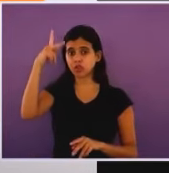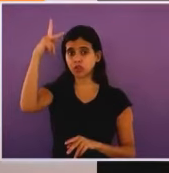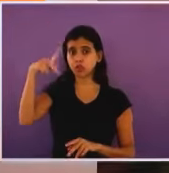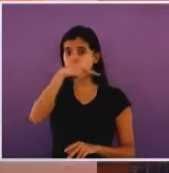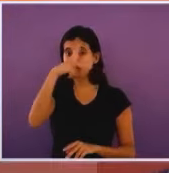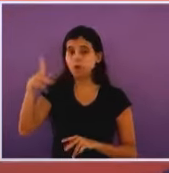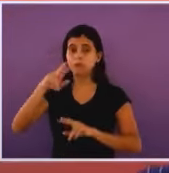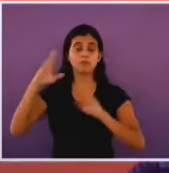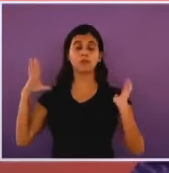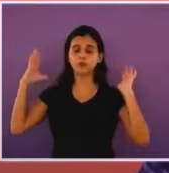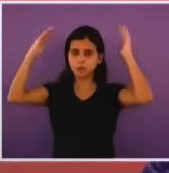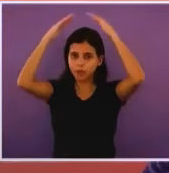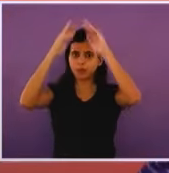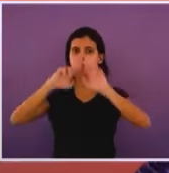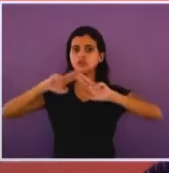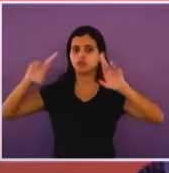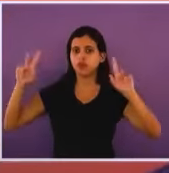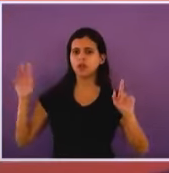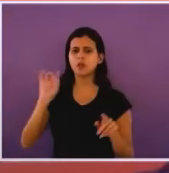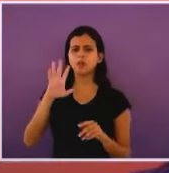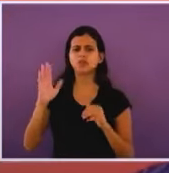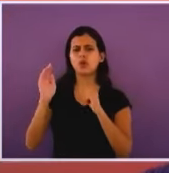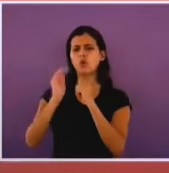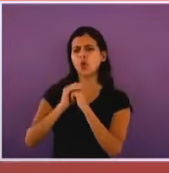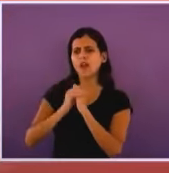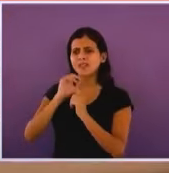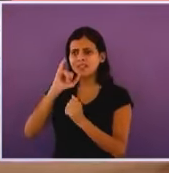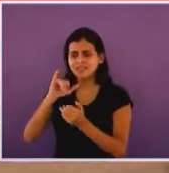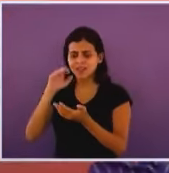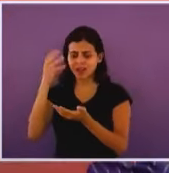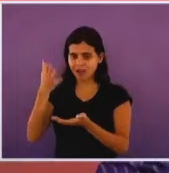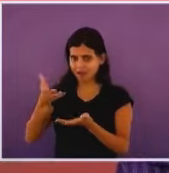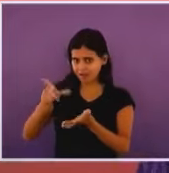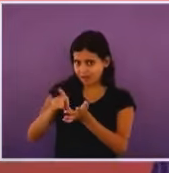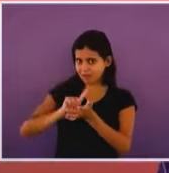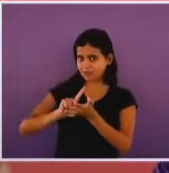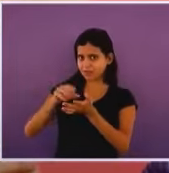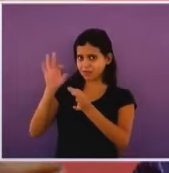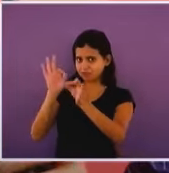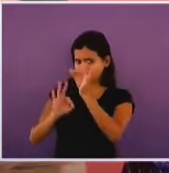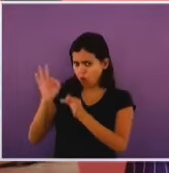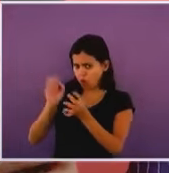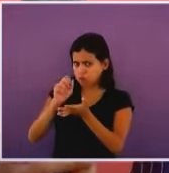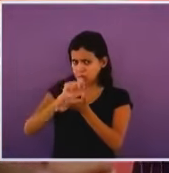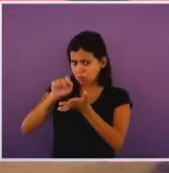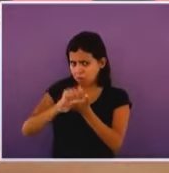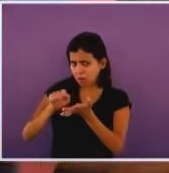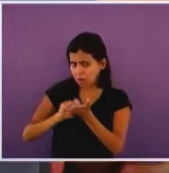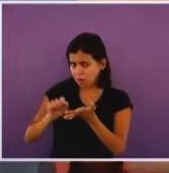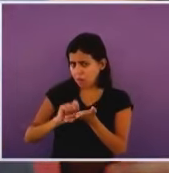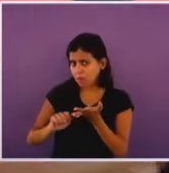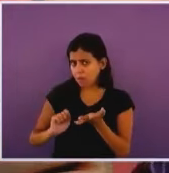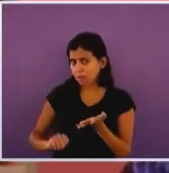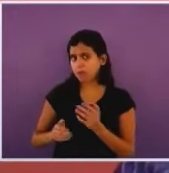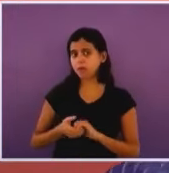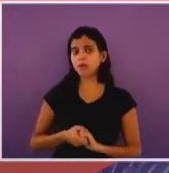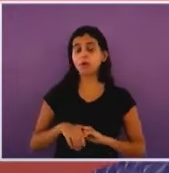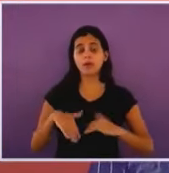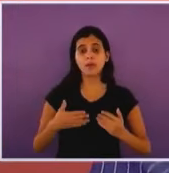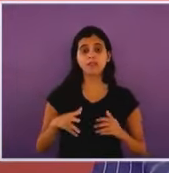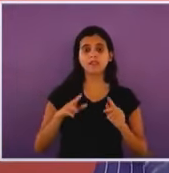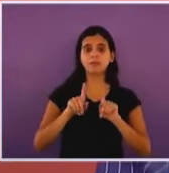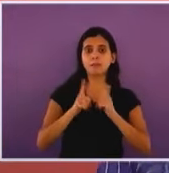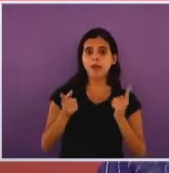que só conseguiam orar com orações pré-escritas. When he prays, he can pray spontaneously. Quando ele